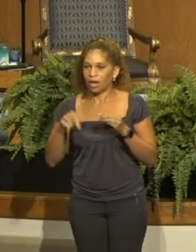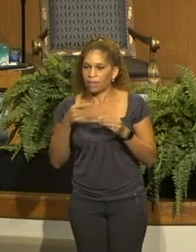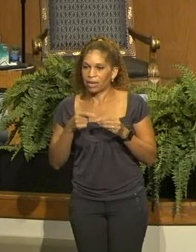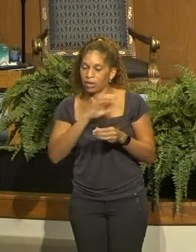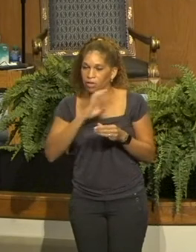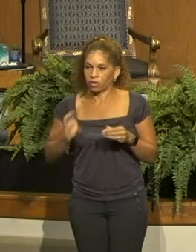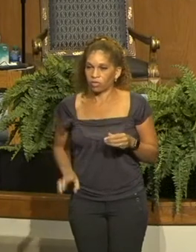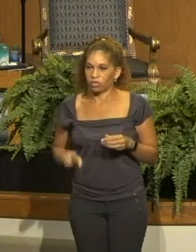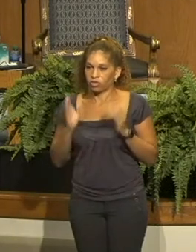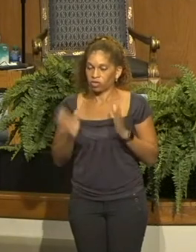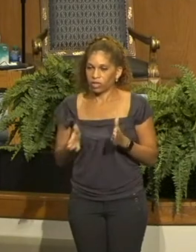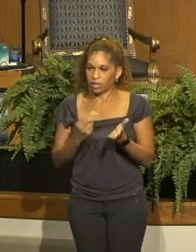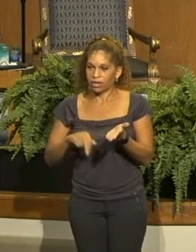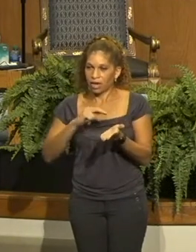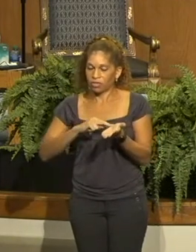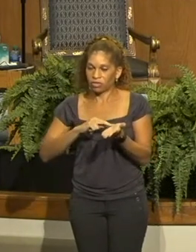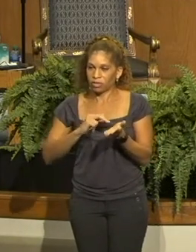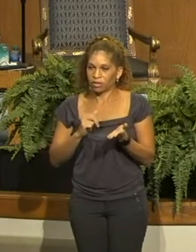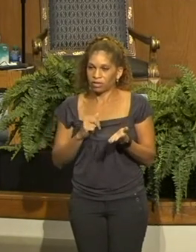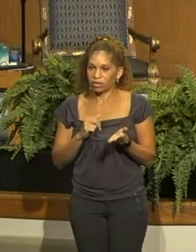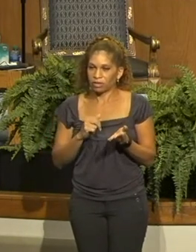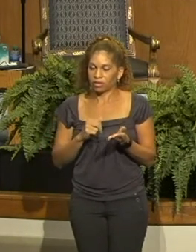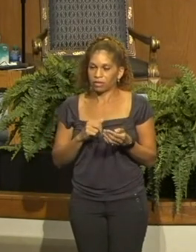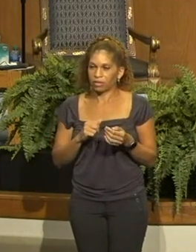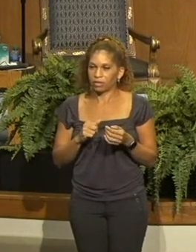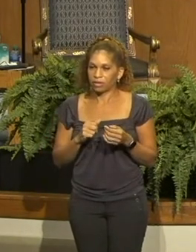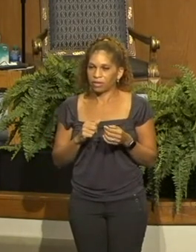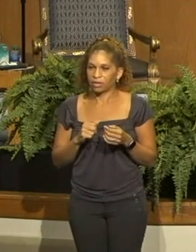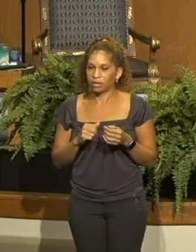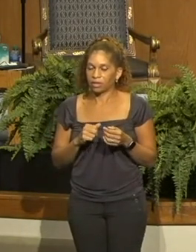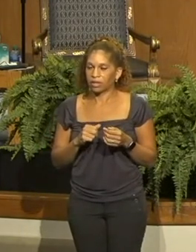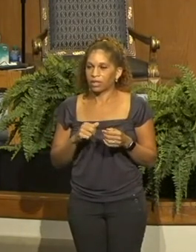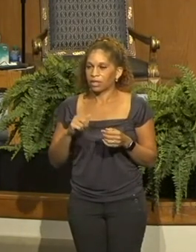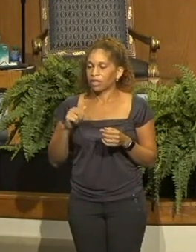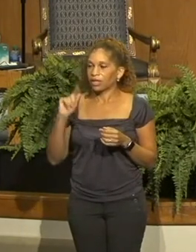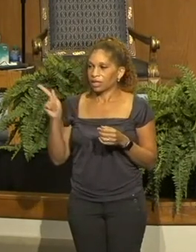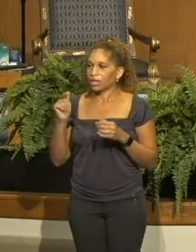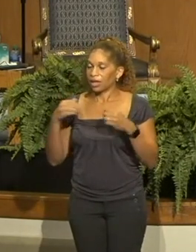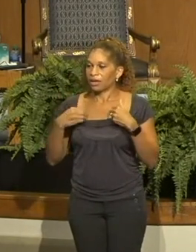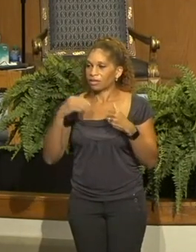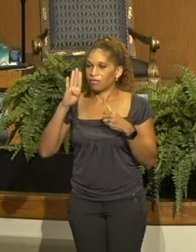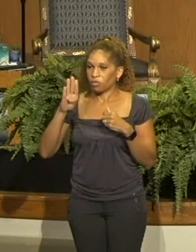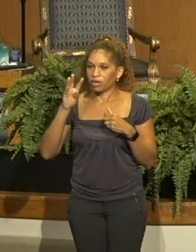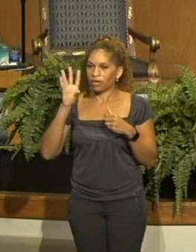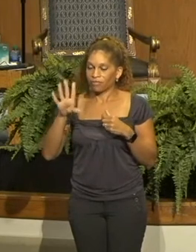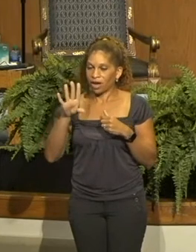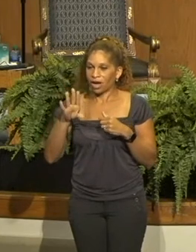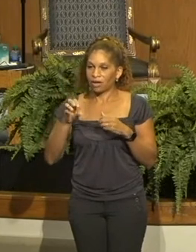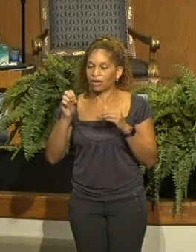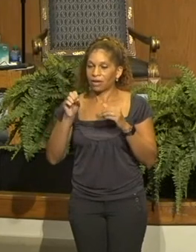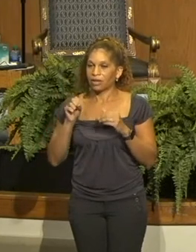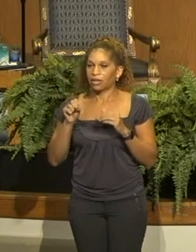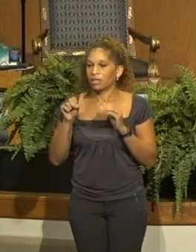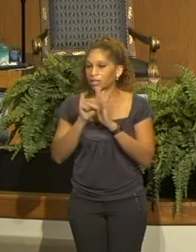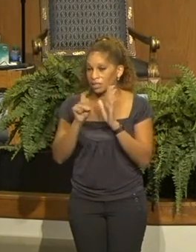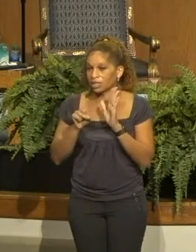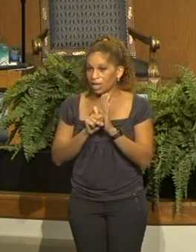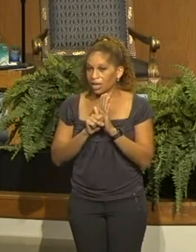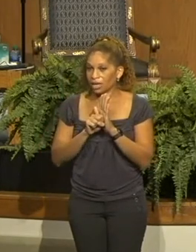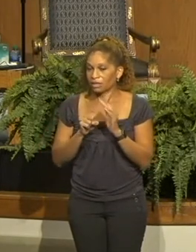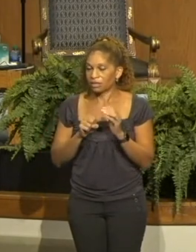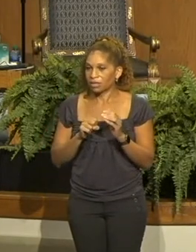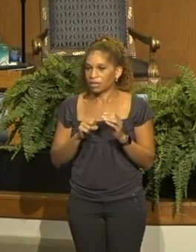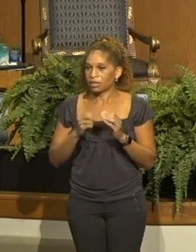nationalism. There are currently 45 state coordinating committees across the country that are mobilizing around the